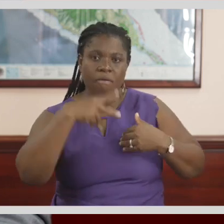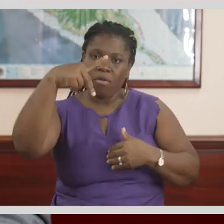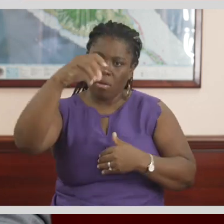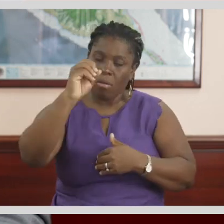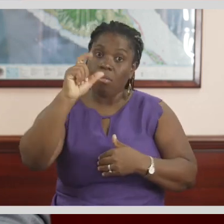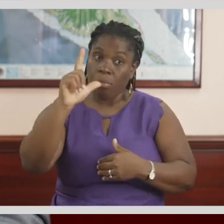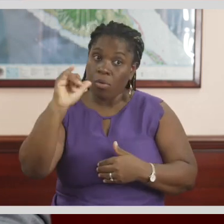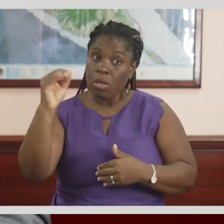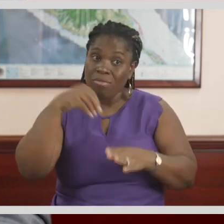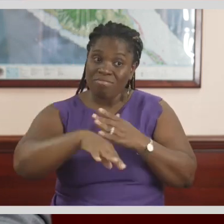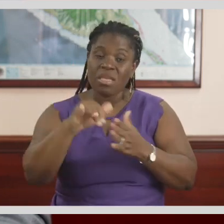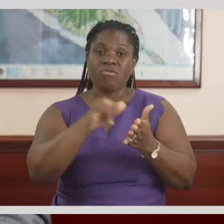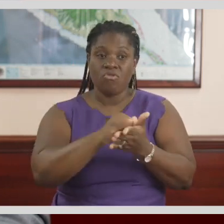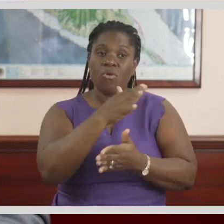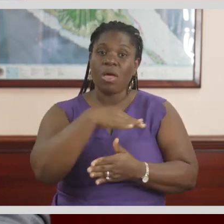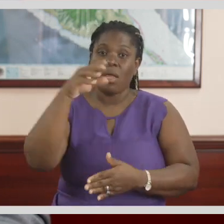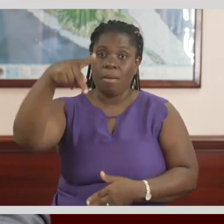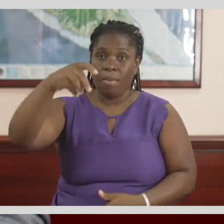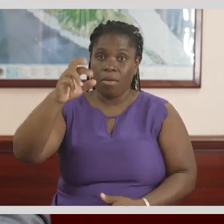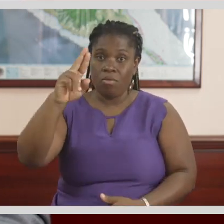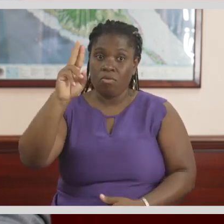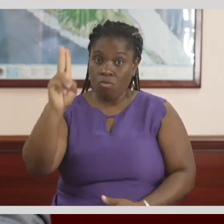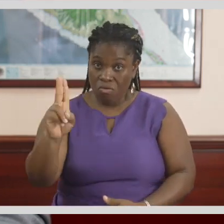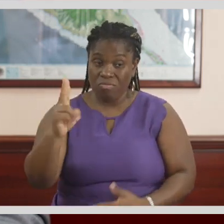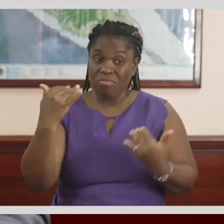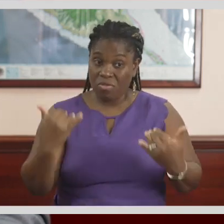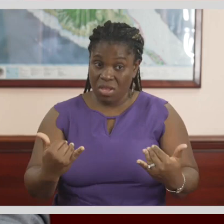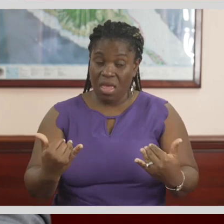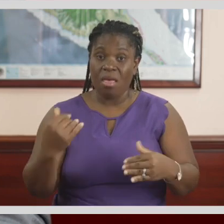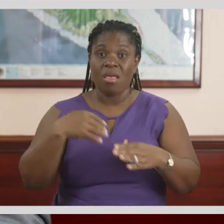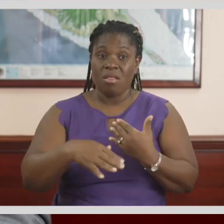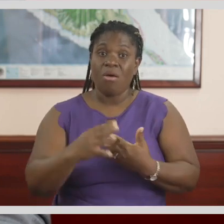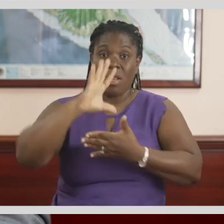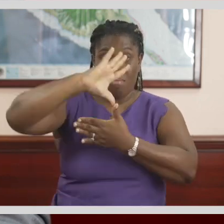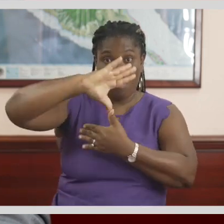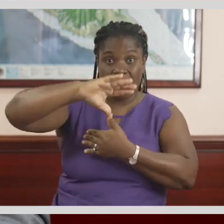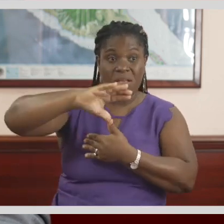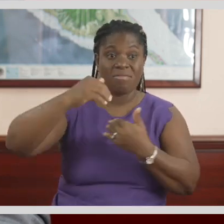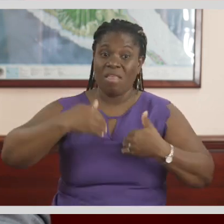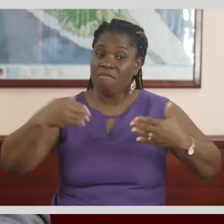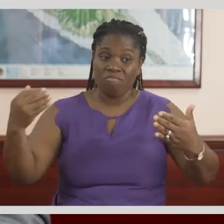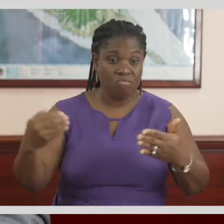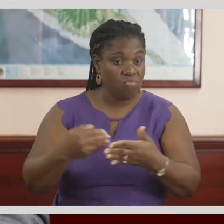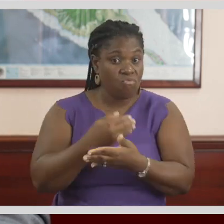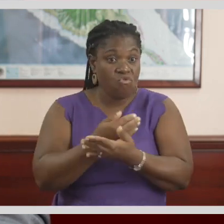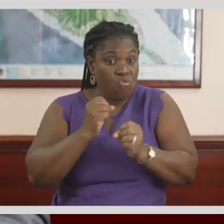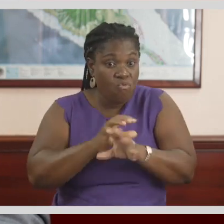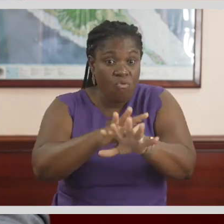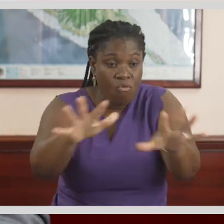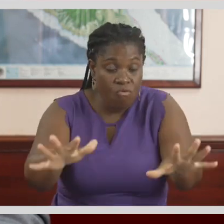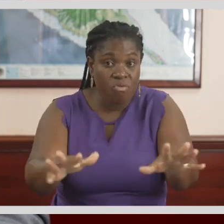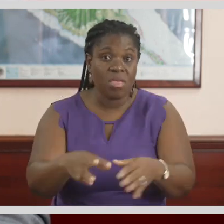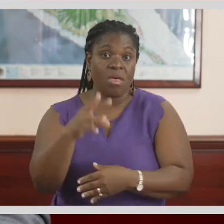York and Peru. Today, the region of the Americas is facing new measles outbreaks after it was